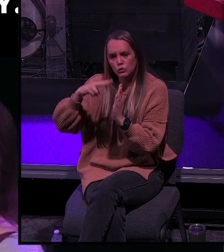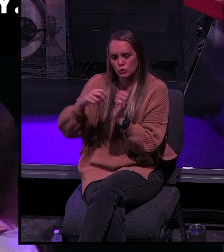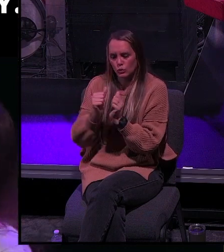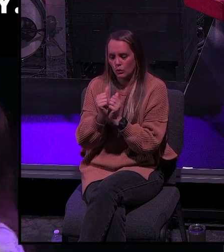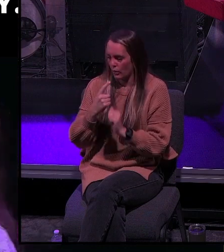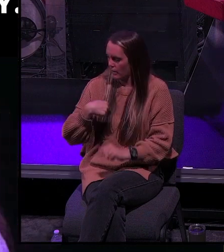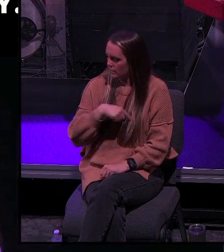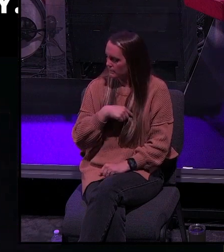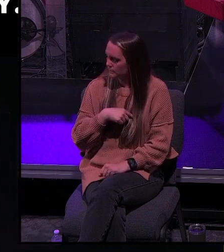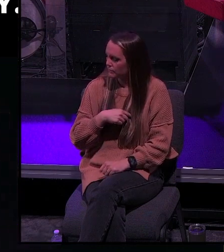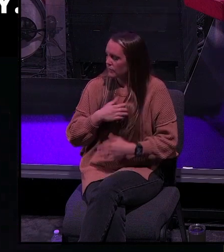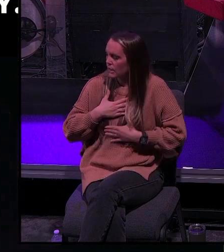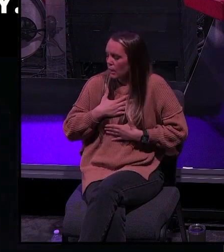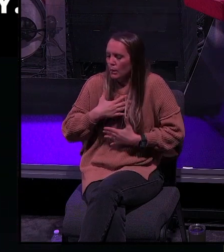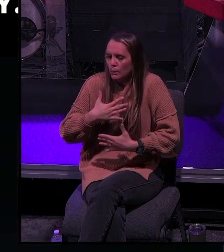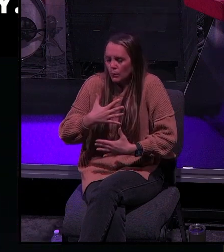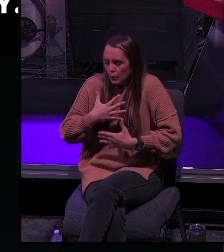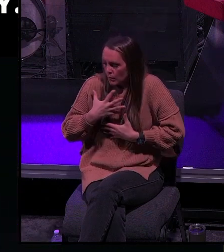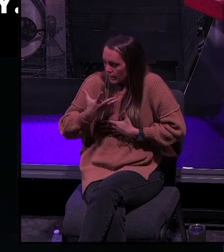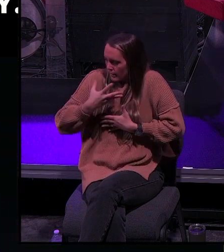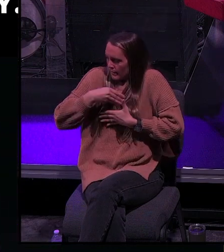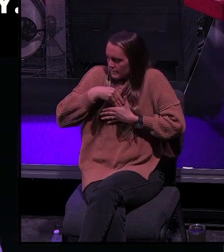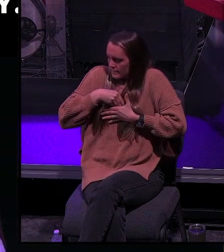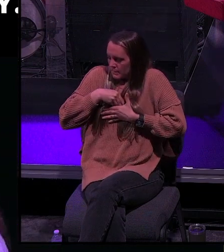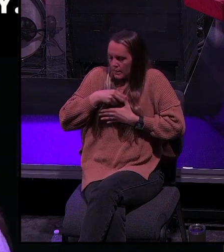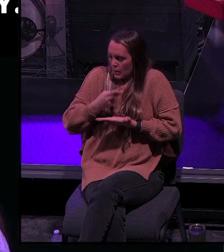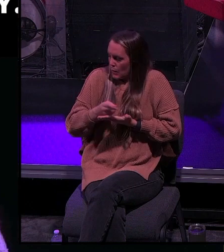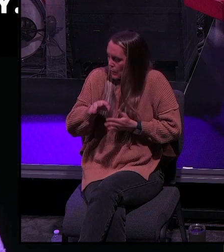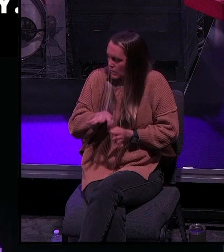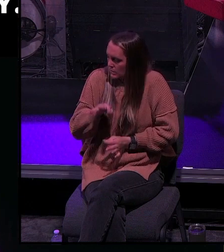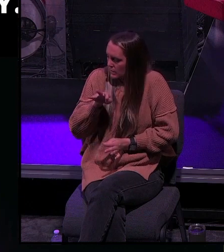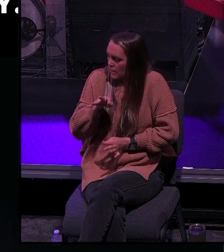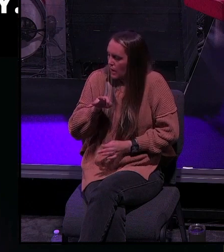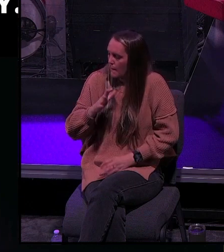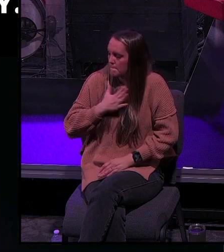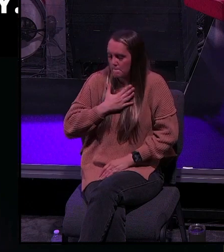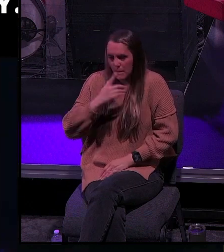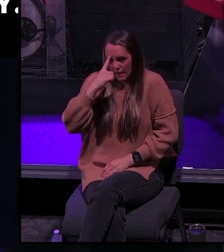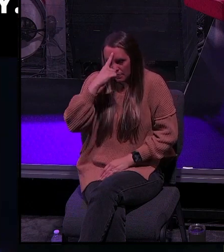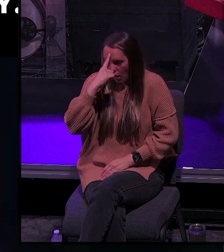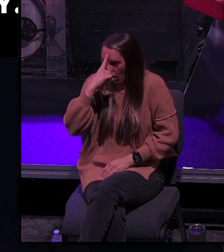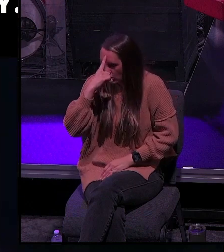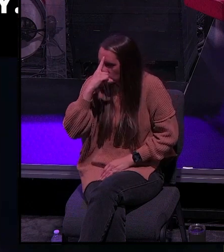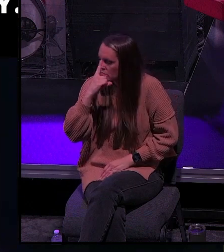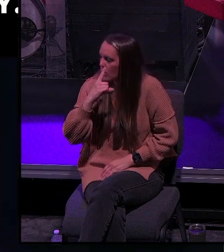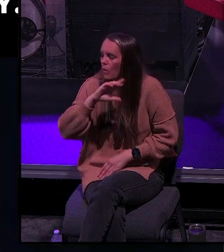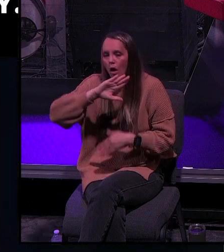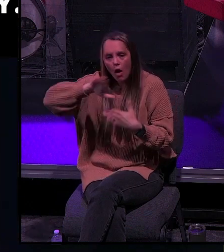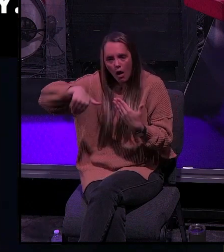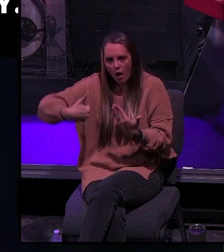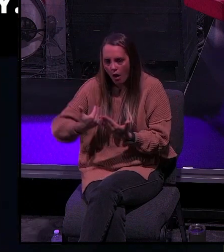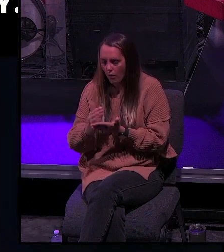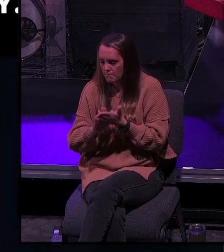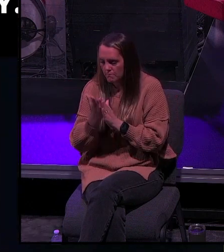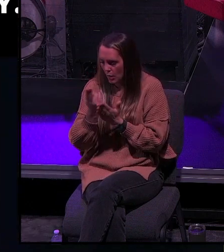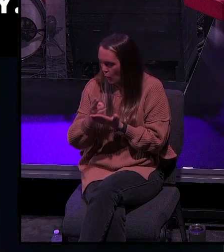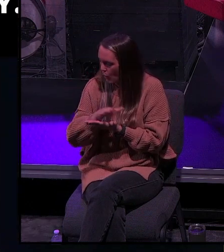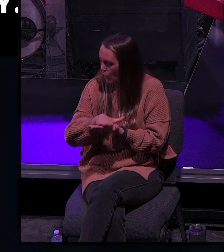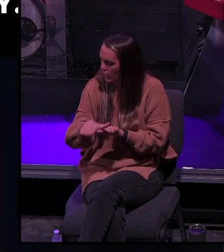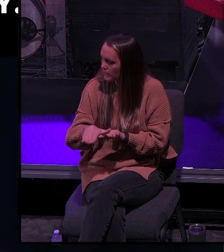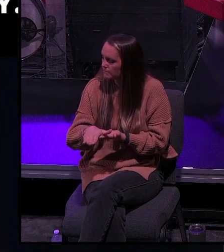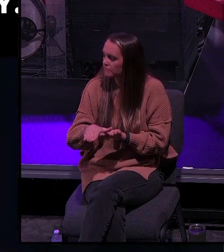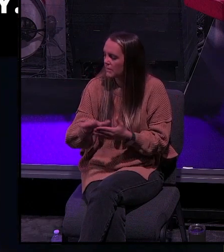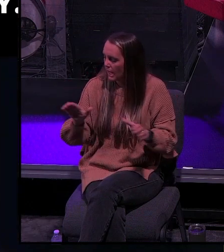us? Breathe in me, O Holy Spirit, that my thoughts may all be holy. Act in